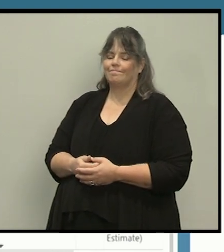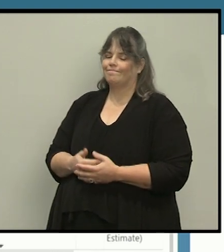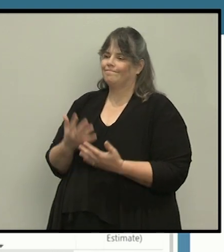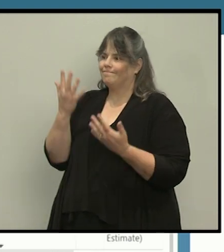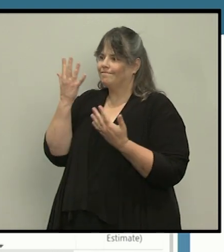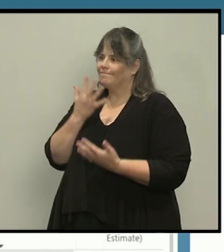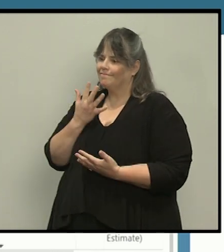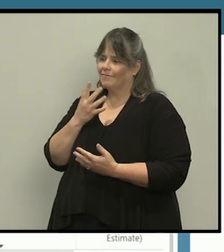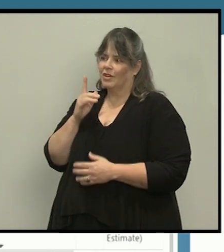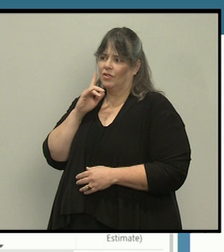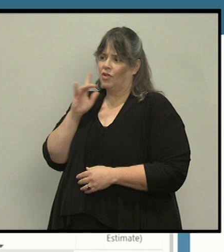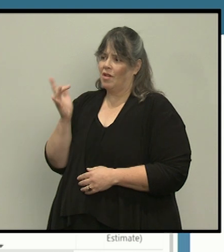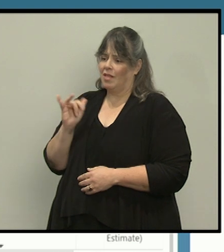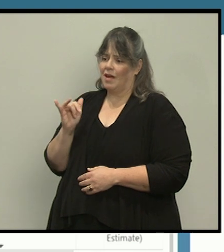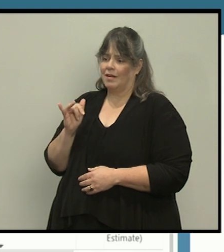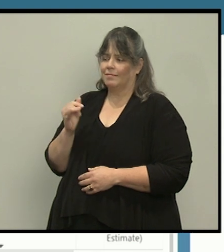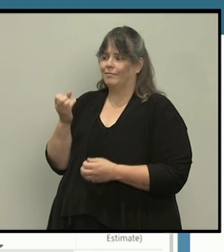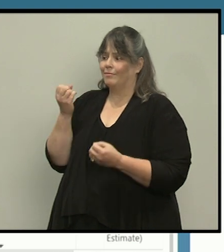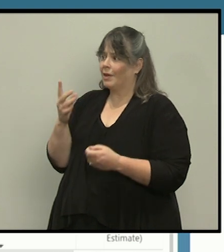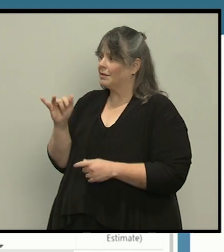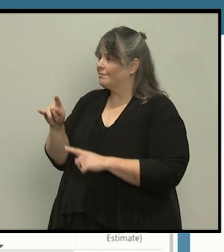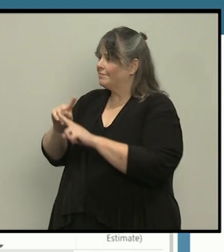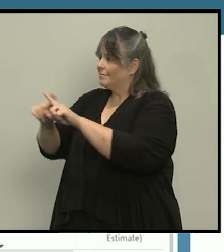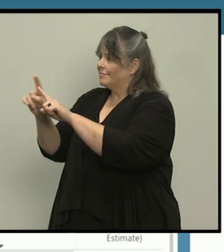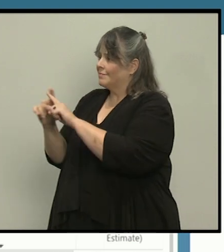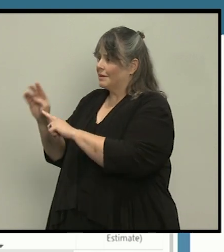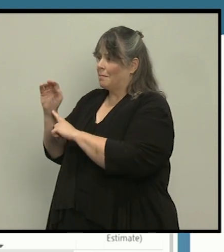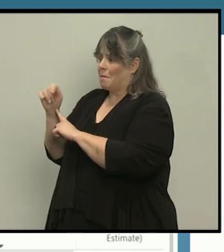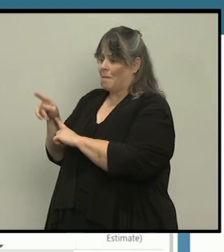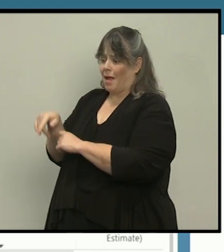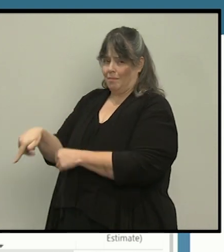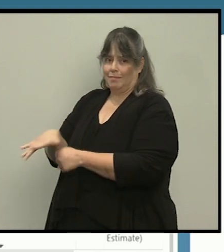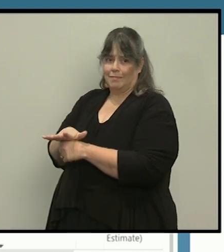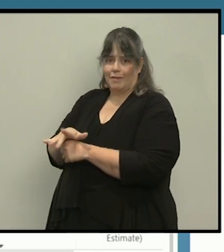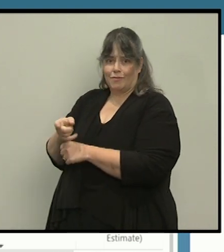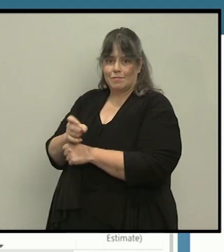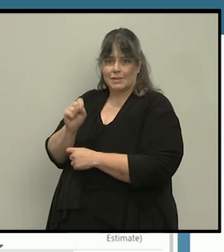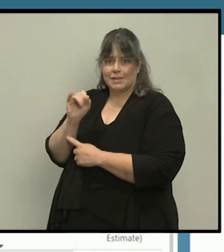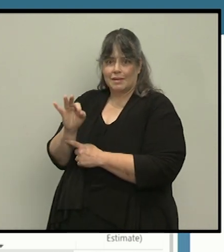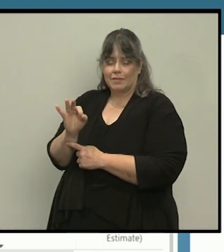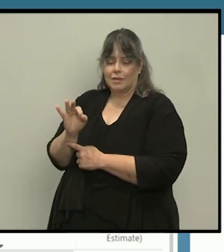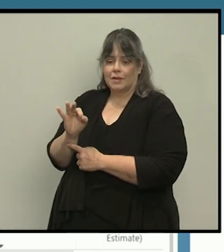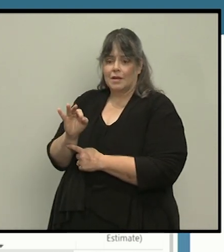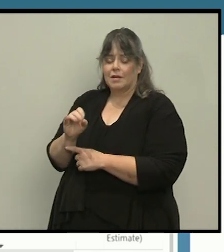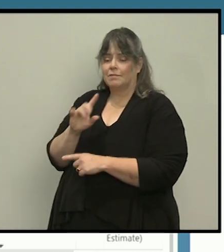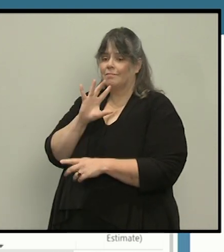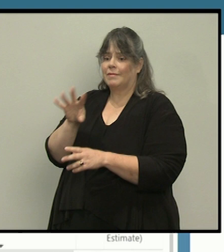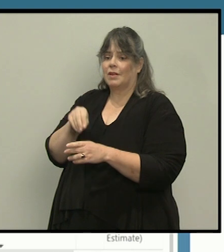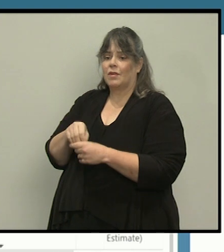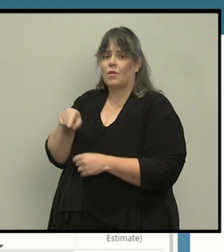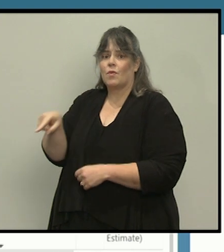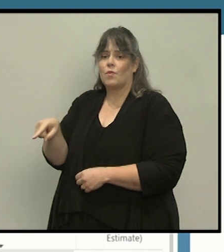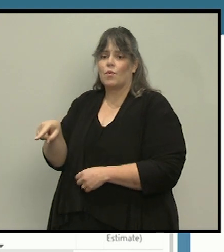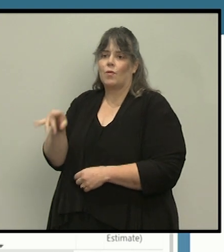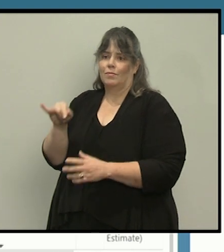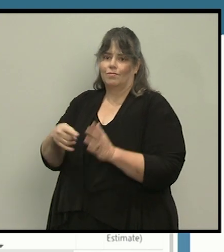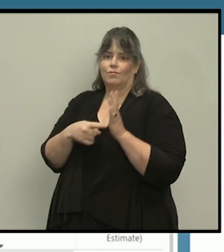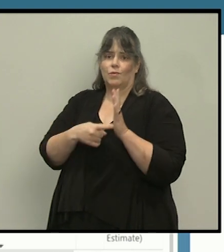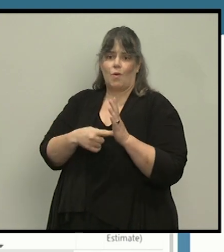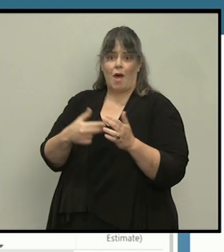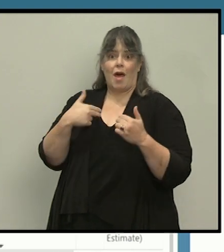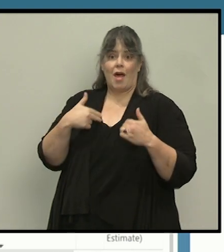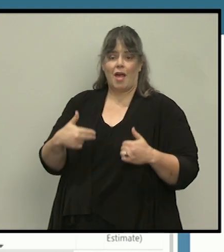Unfortunately, it looks like many other maps in San Francisco, including those that depict health